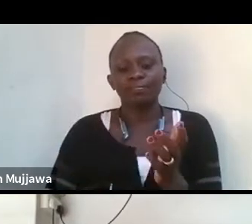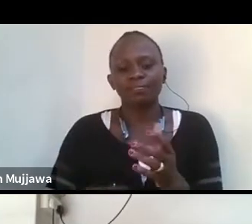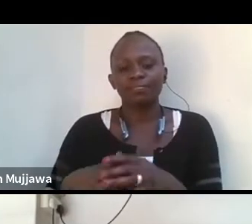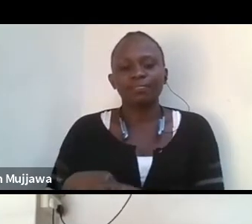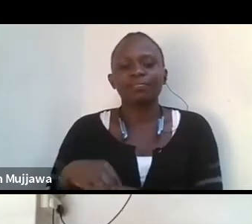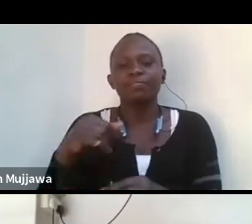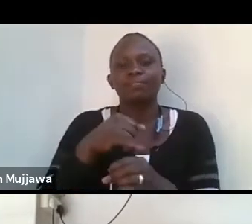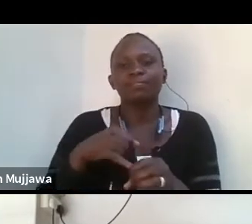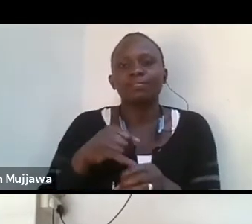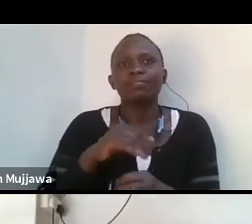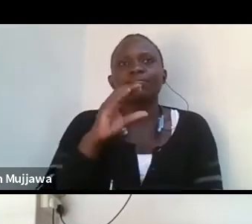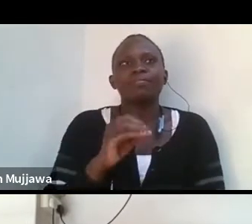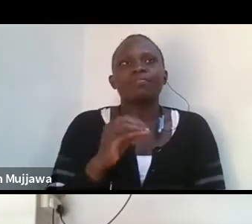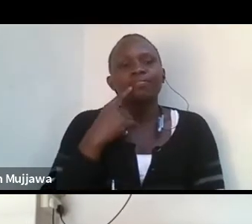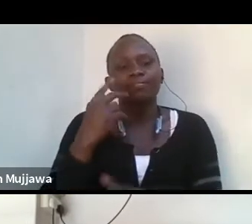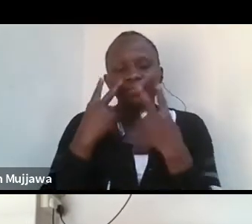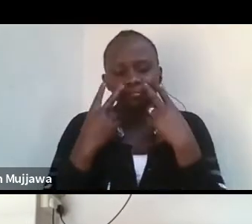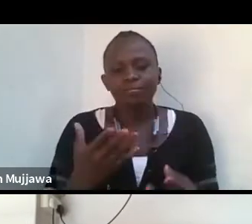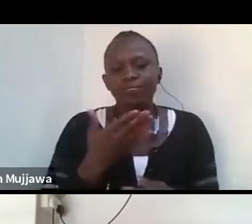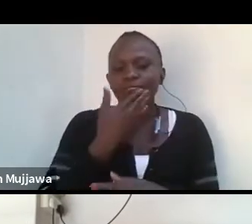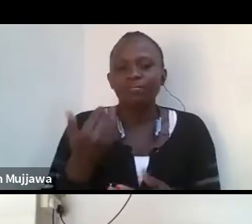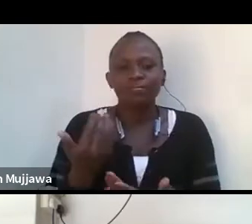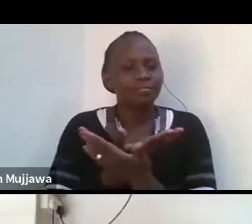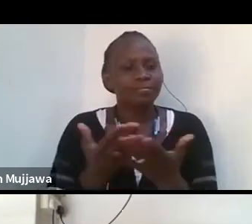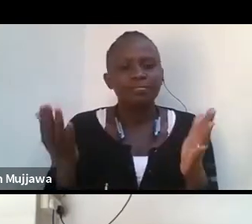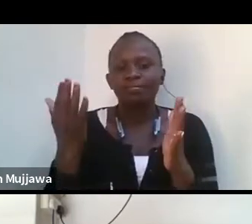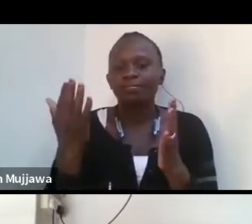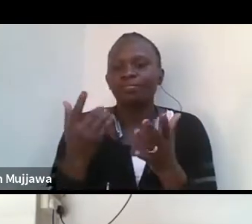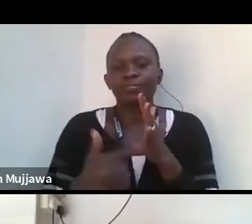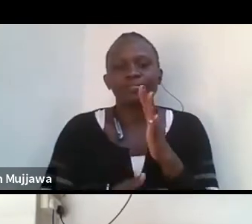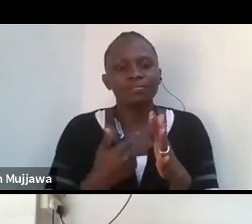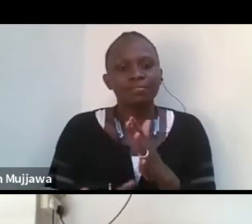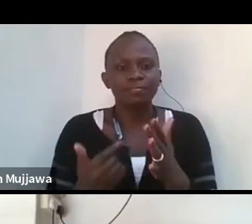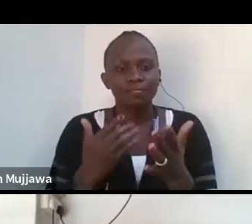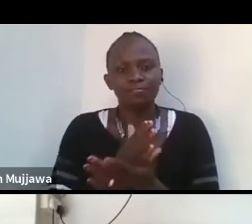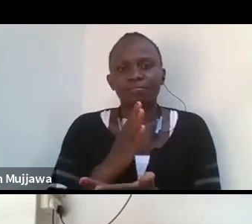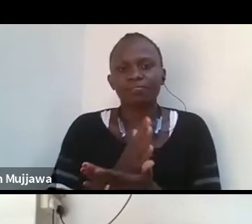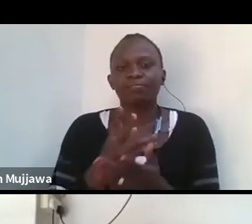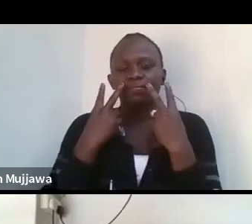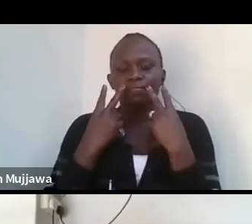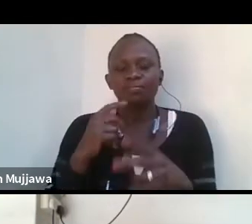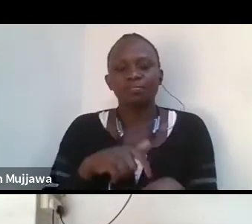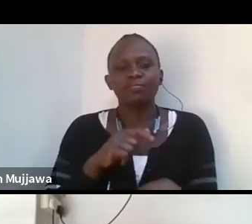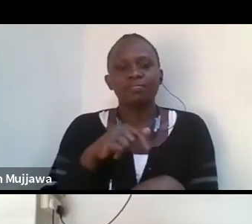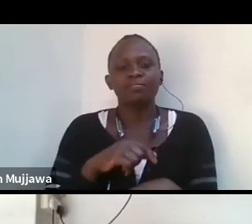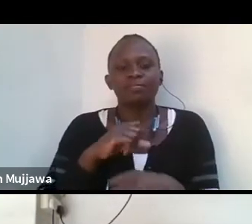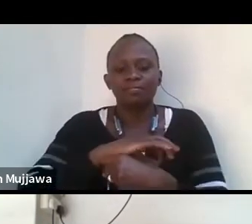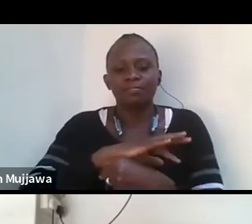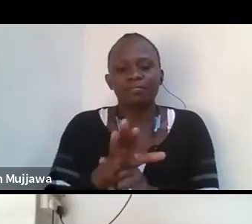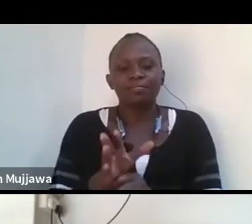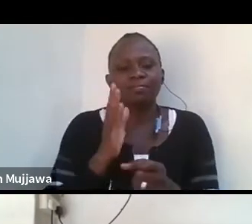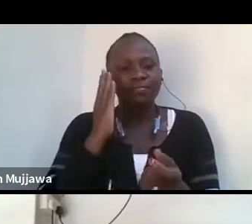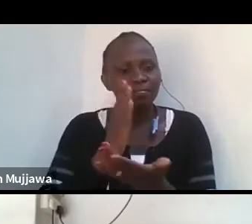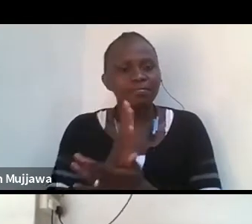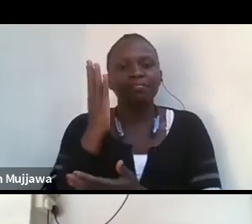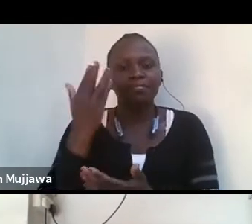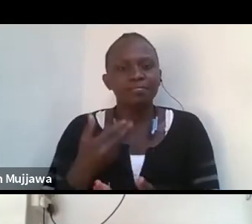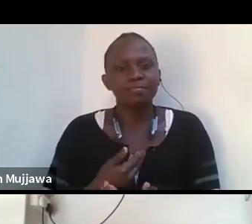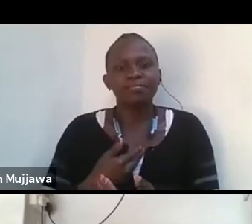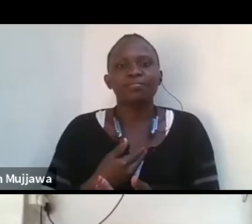always sees the best in every situation. And I can imagine even during the COVID-19 pandemic, she probably has a look at the silver